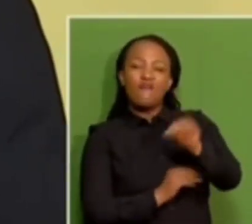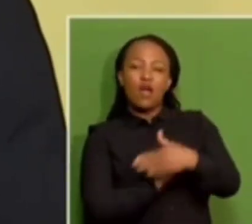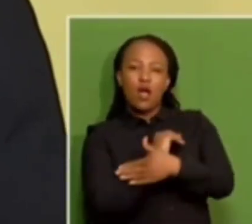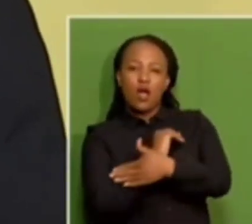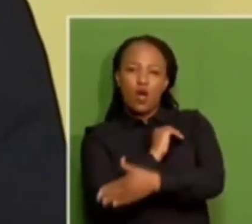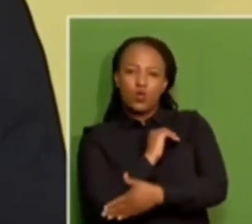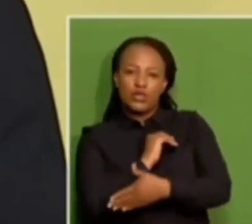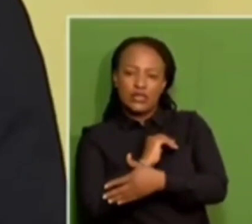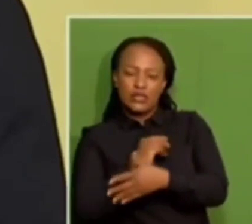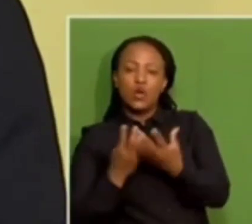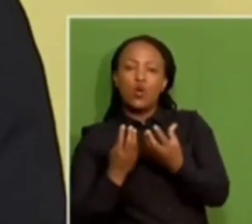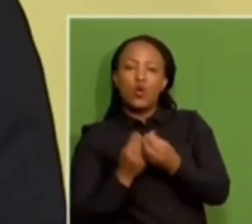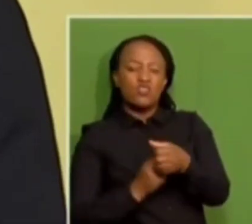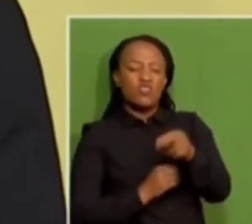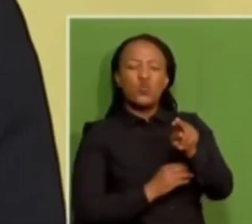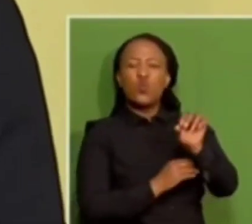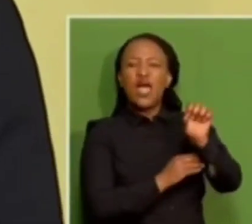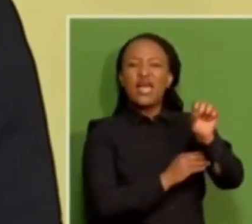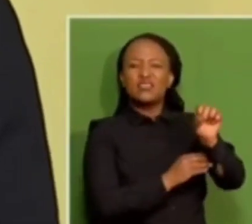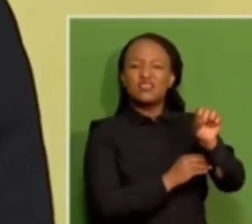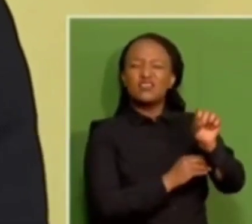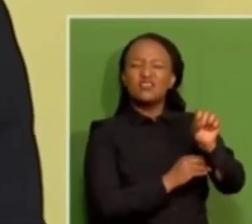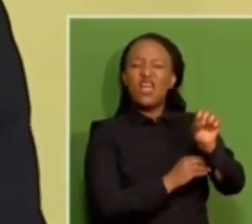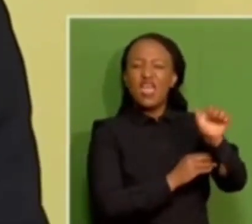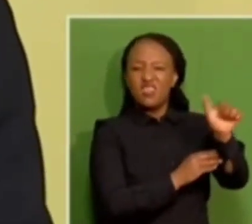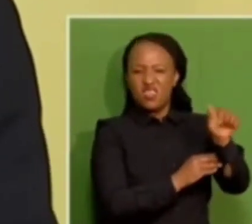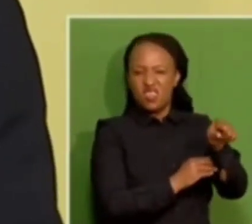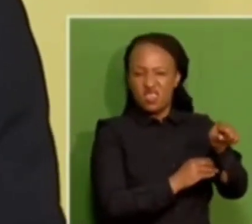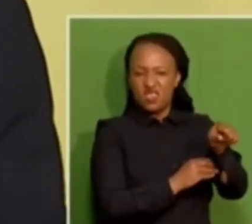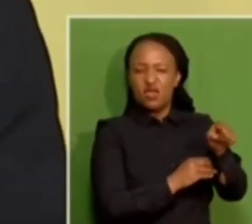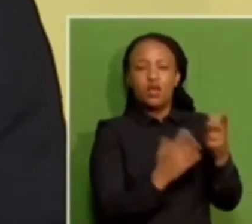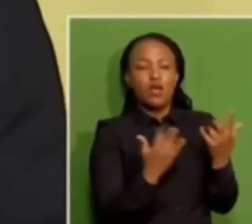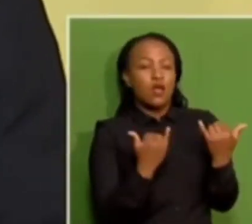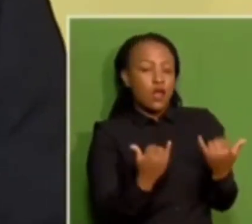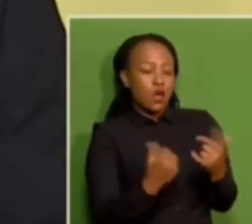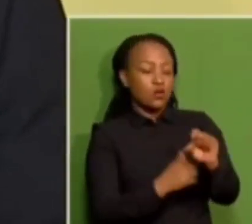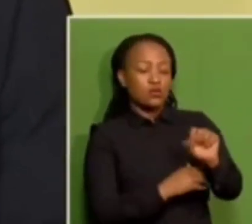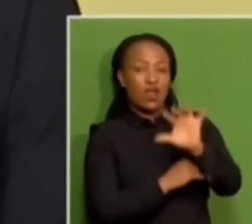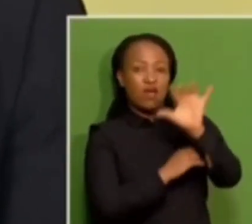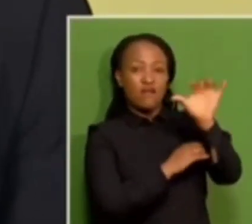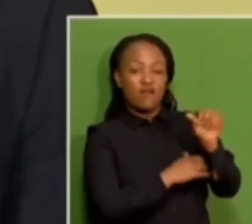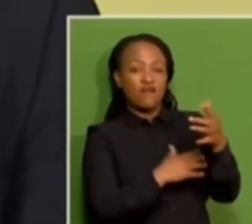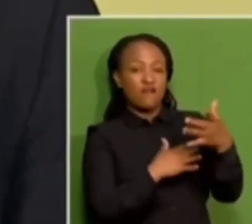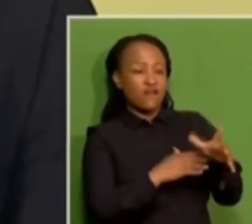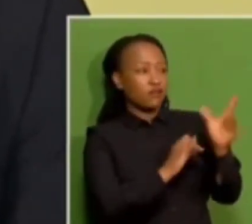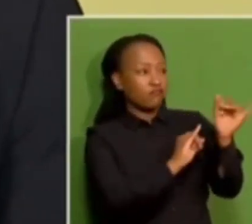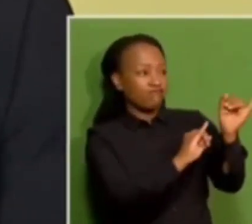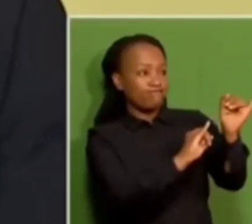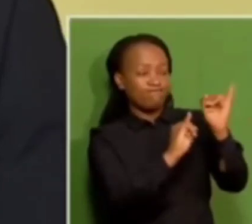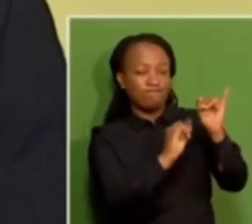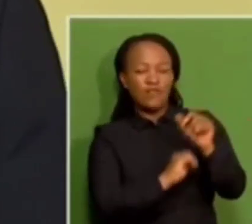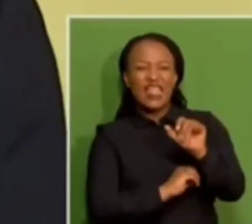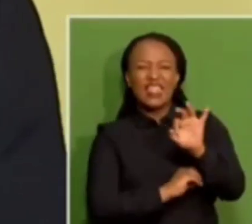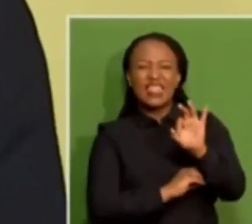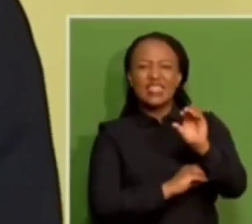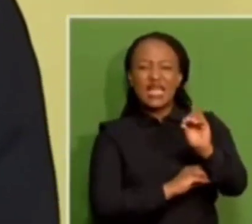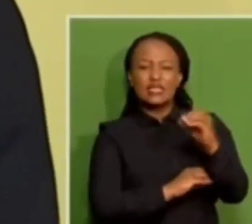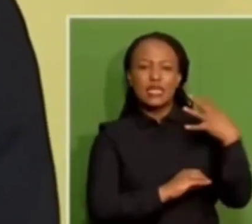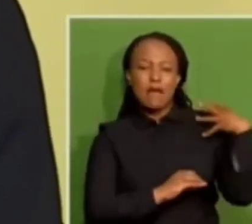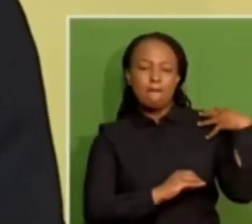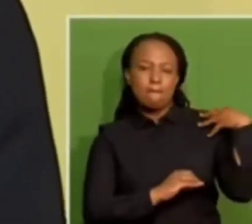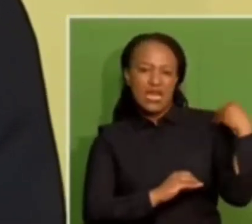African countries and the United States of America South Africa is inviting more than 30